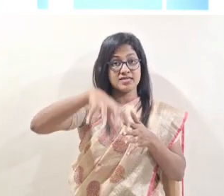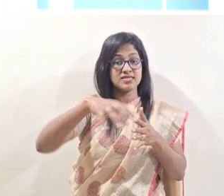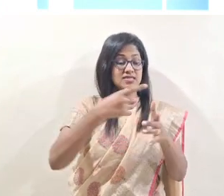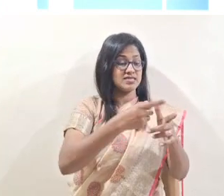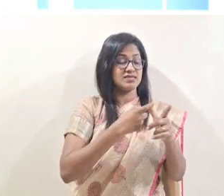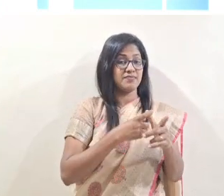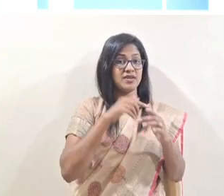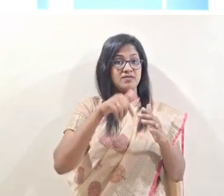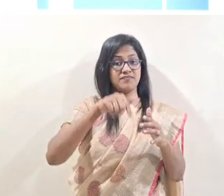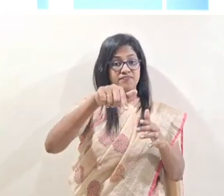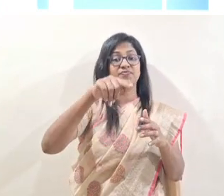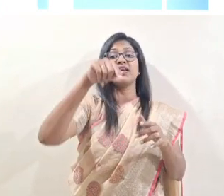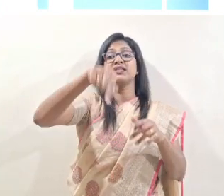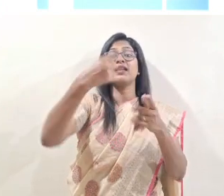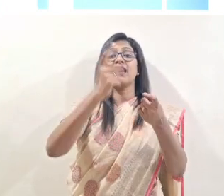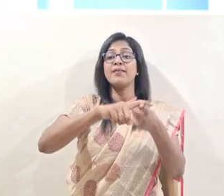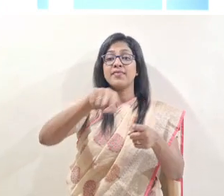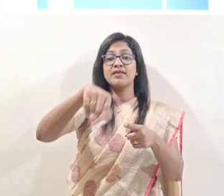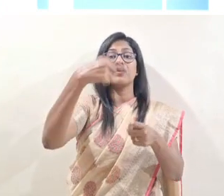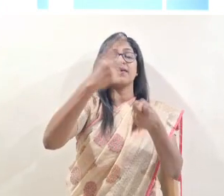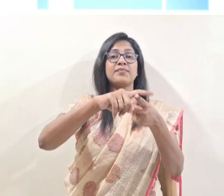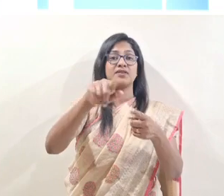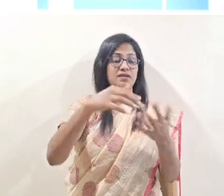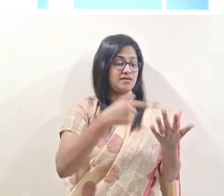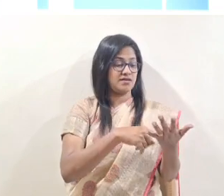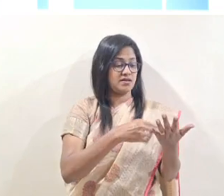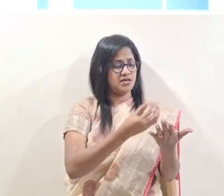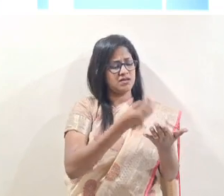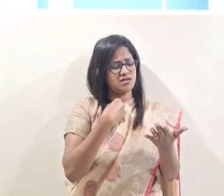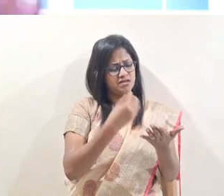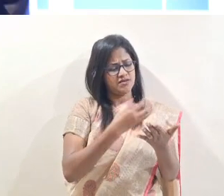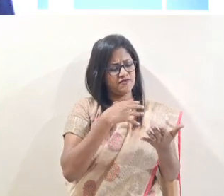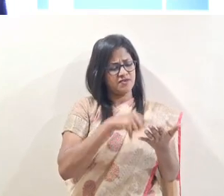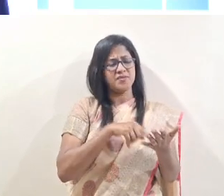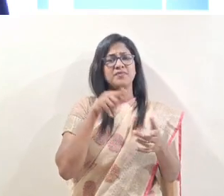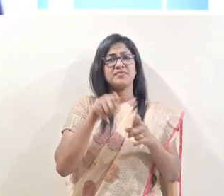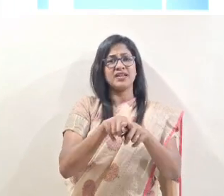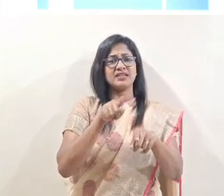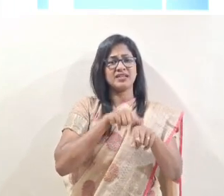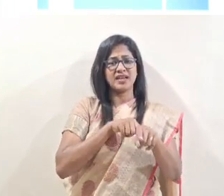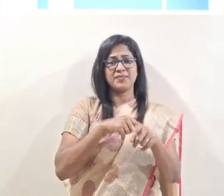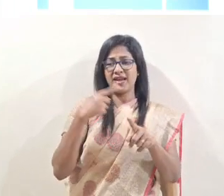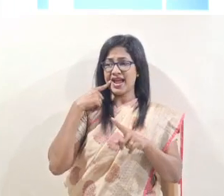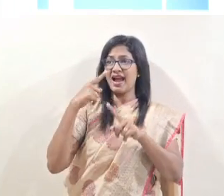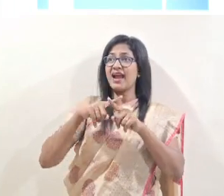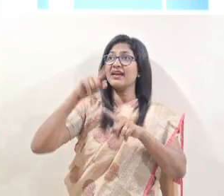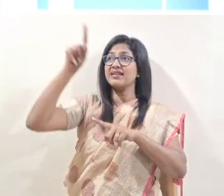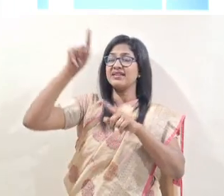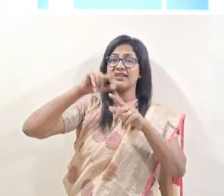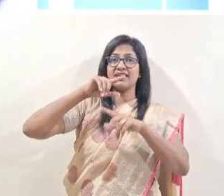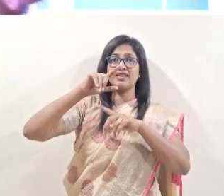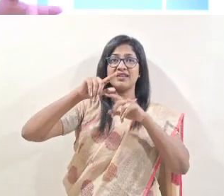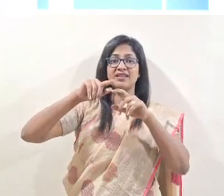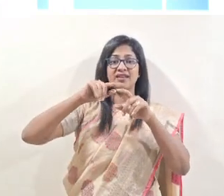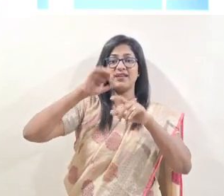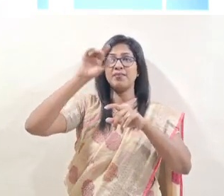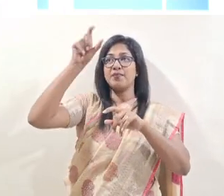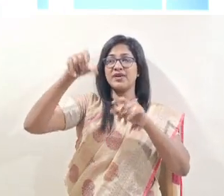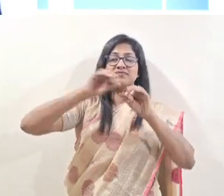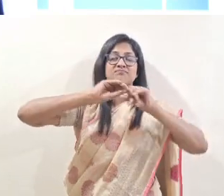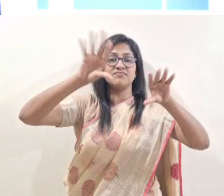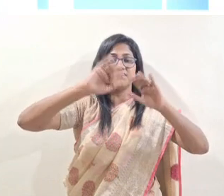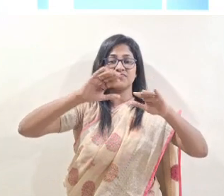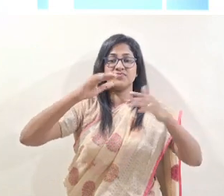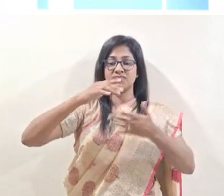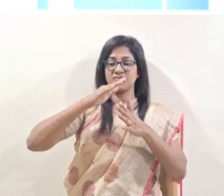works happening in the section. So when the attack happened, the IT supplier closed his computer, and then